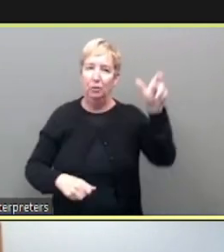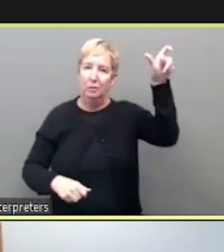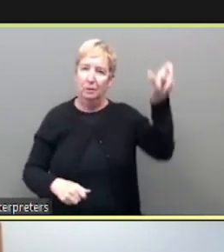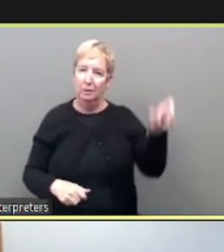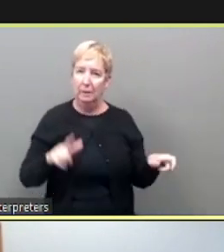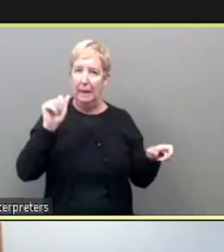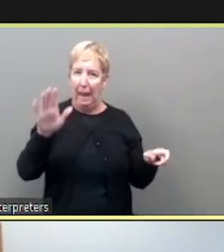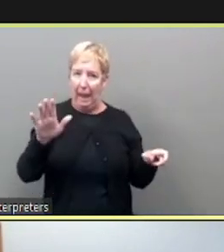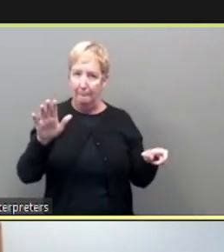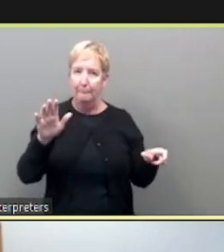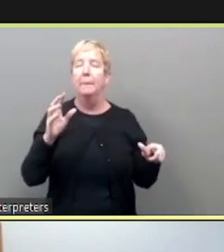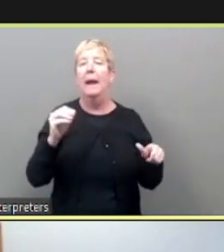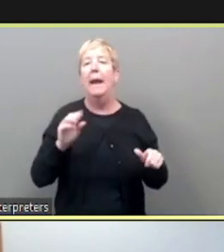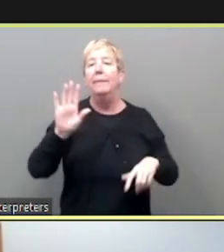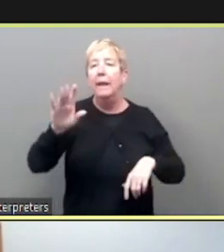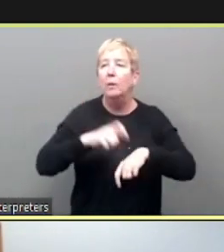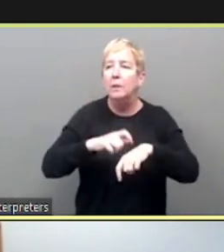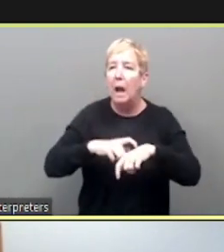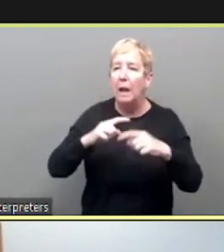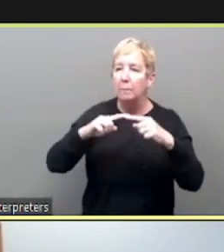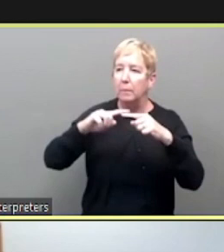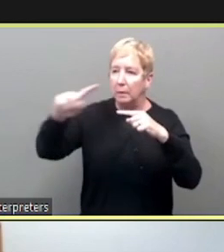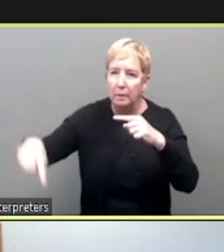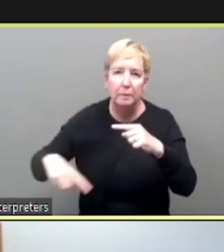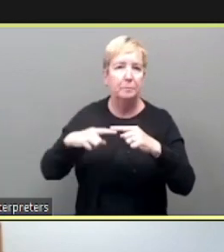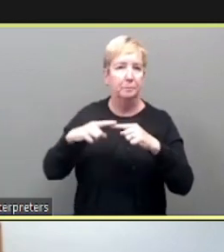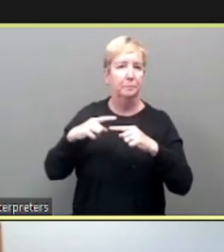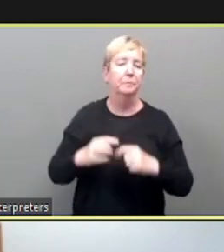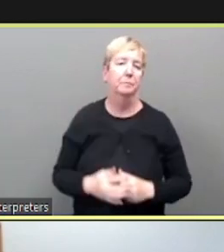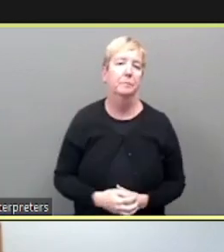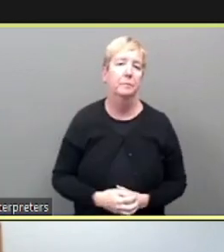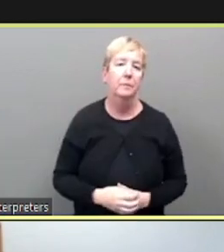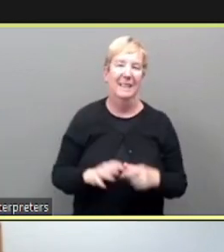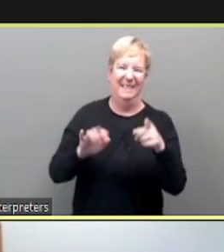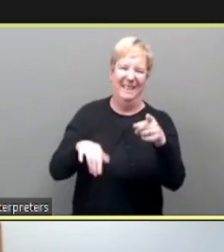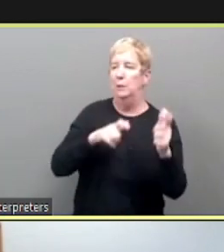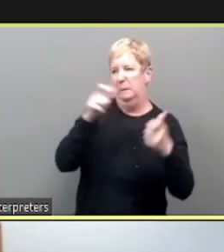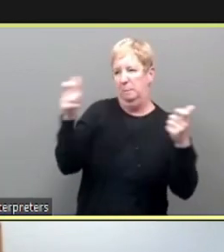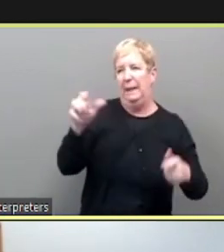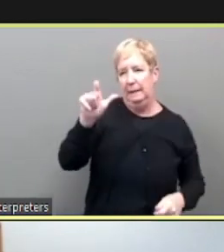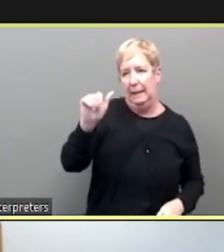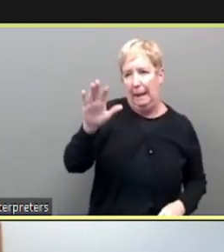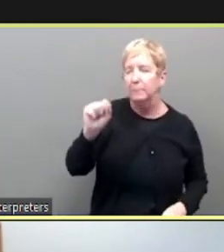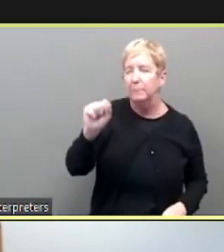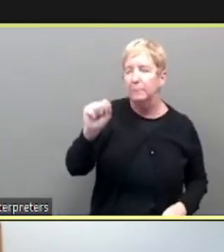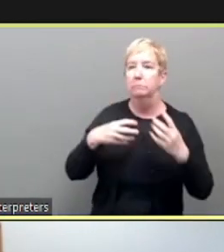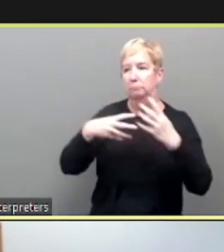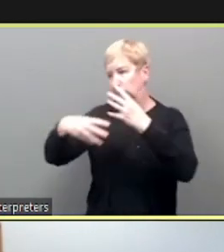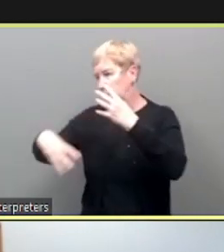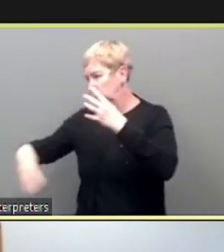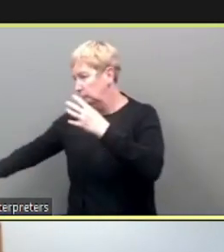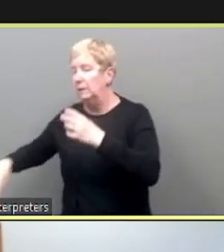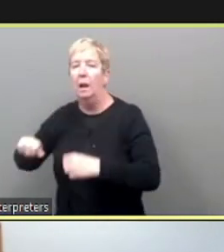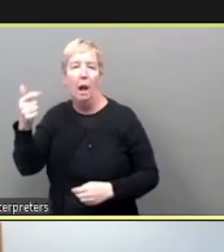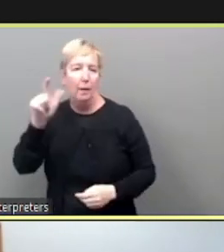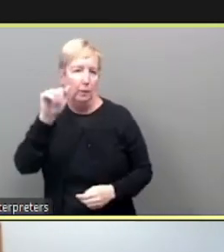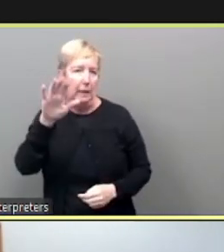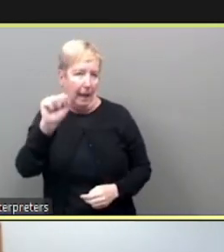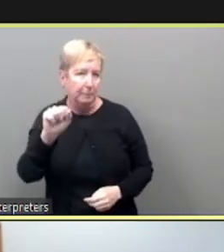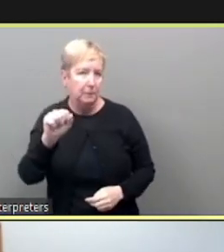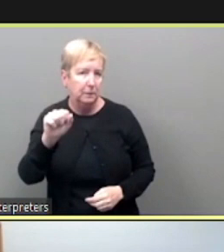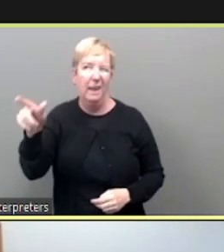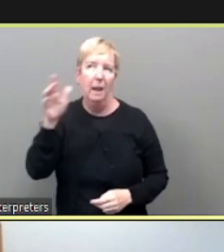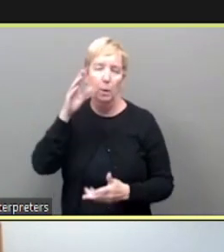the biggest players in the state. There's many other entities that report